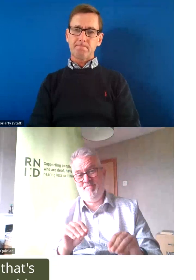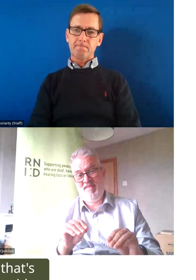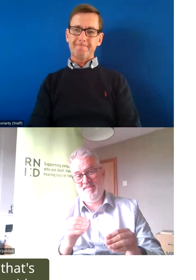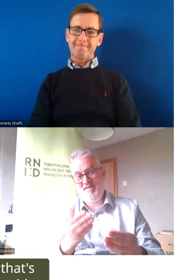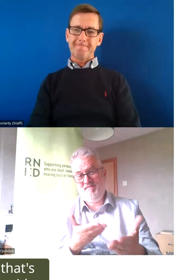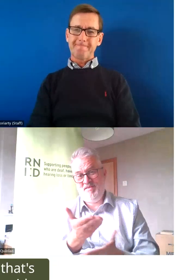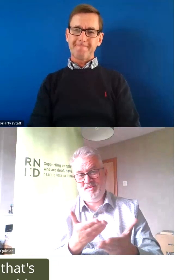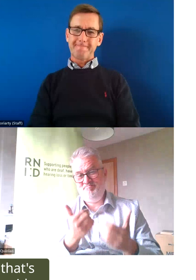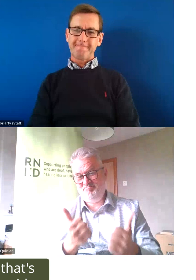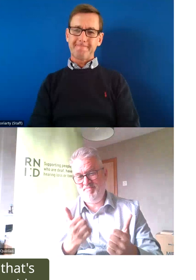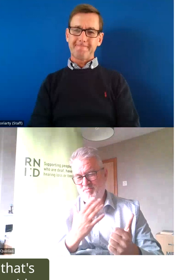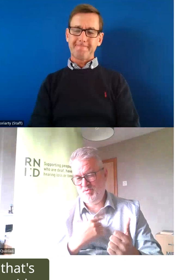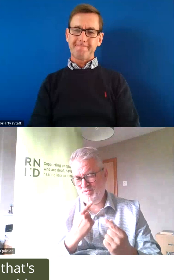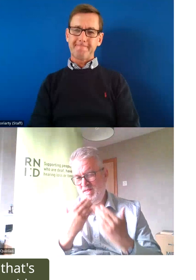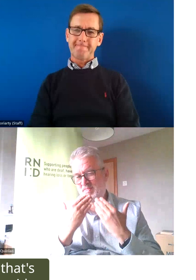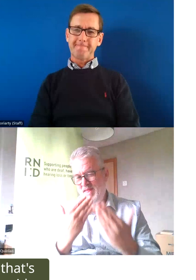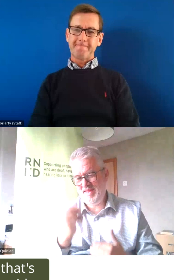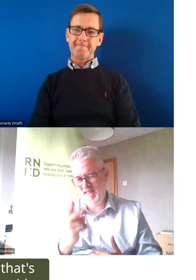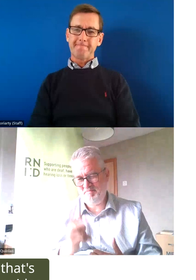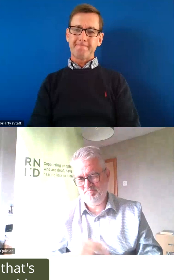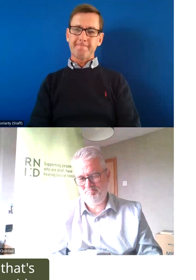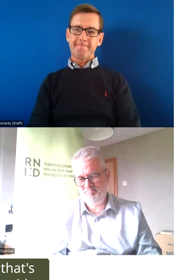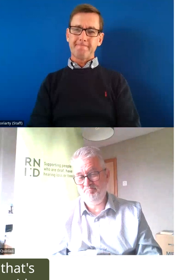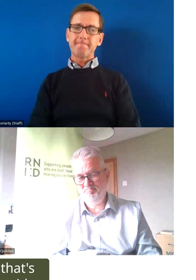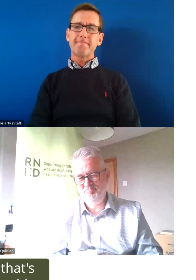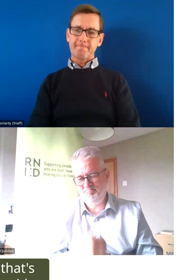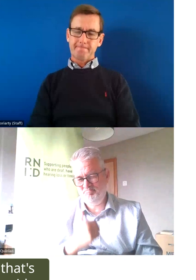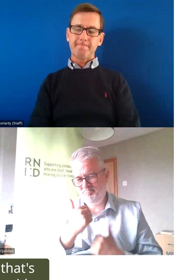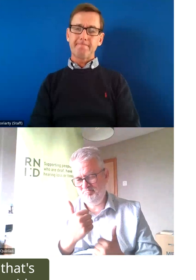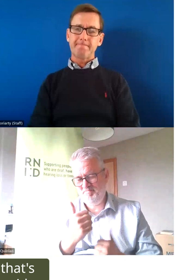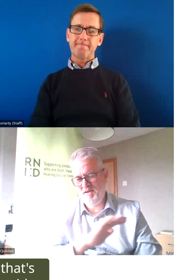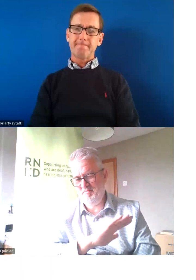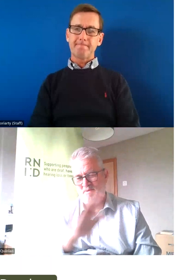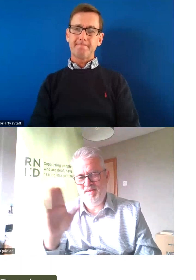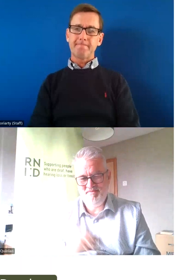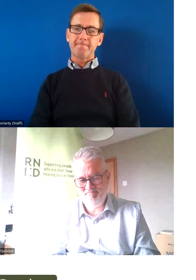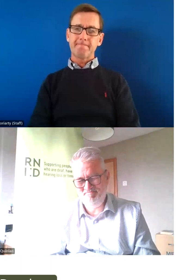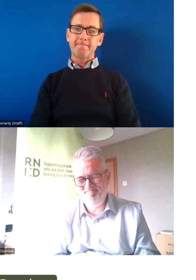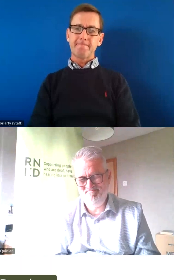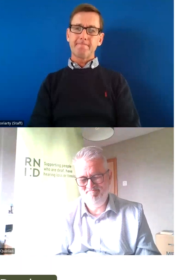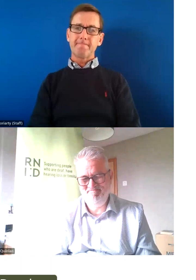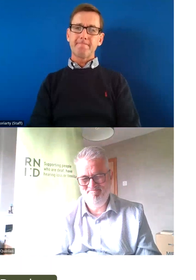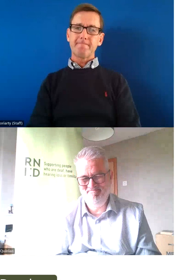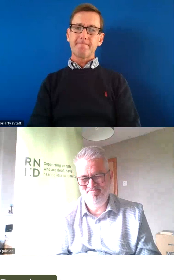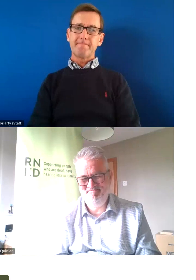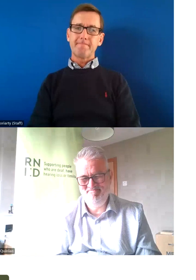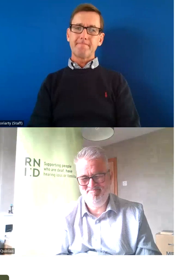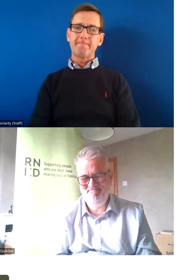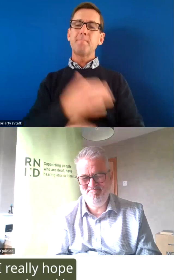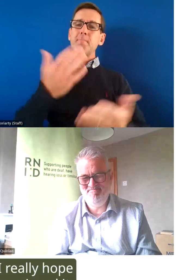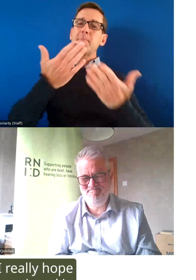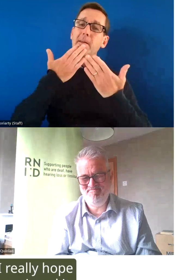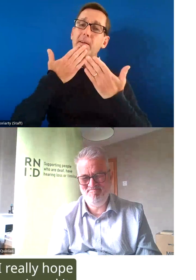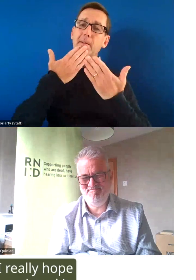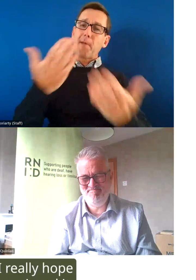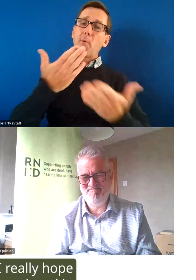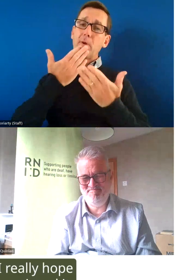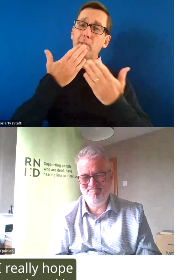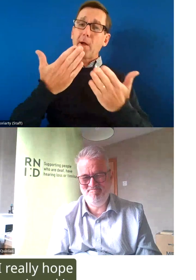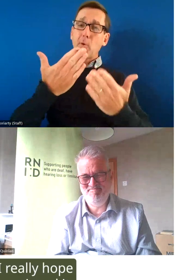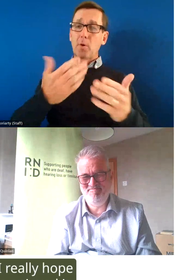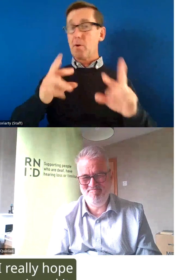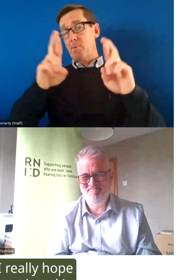time. And I think that's the end of our video. Thanks again. Bye-bye. Thanks, Michael. I really